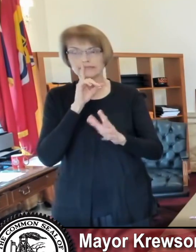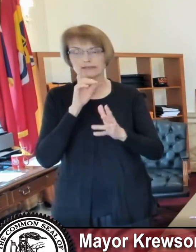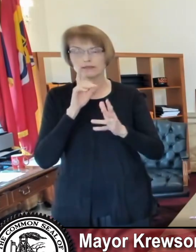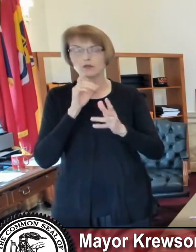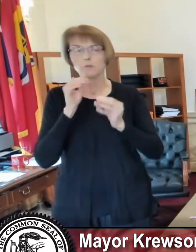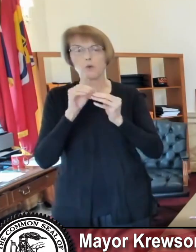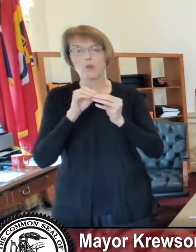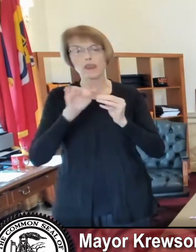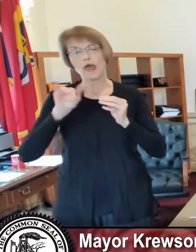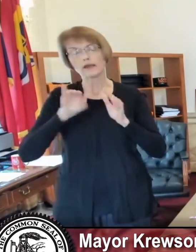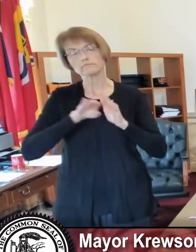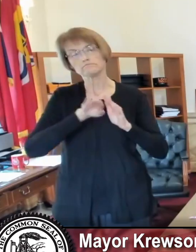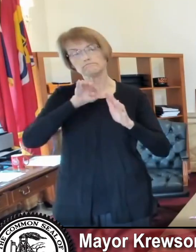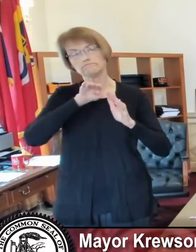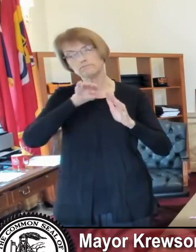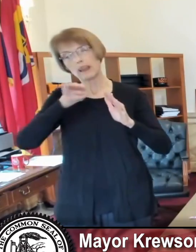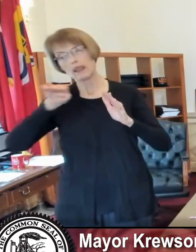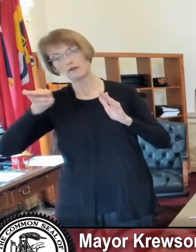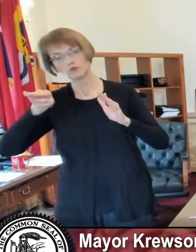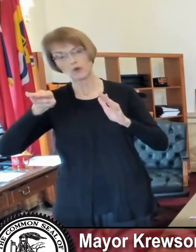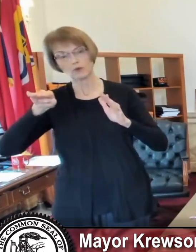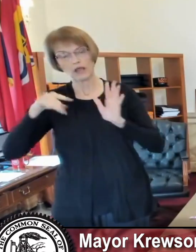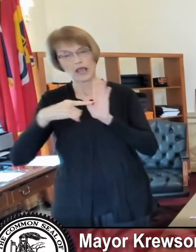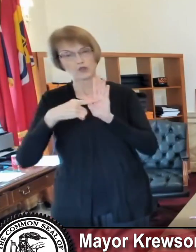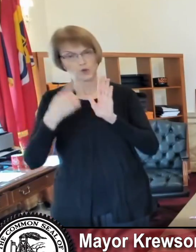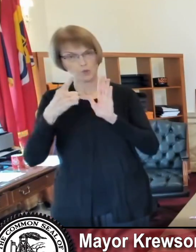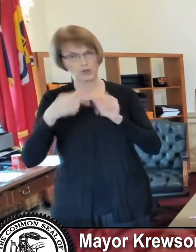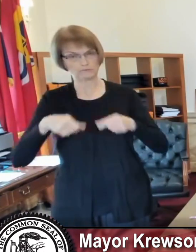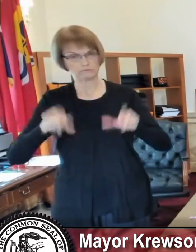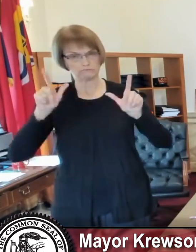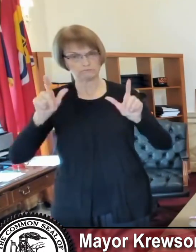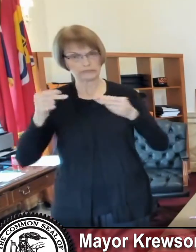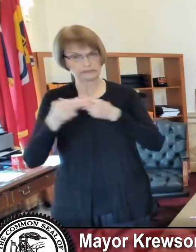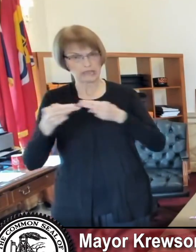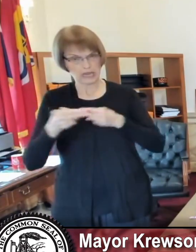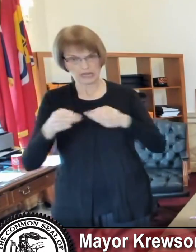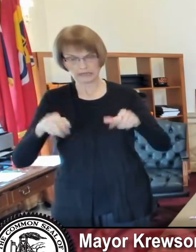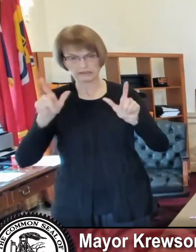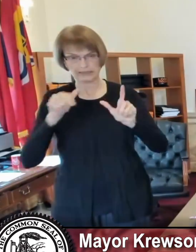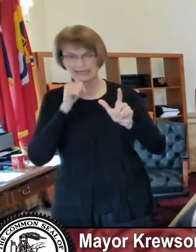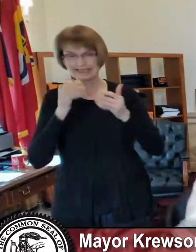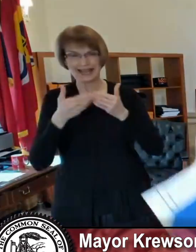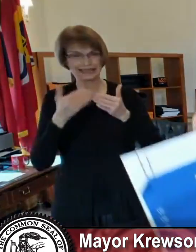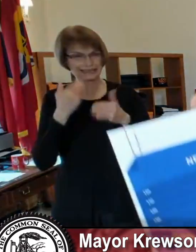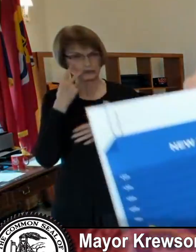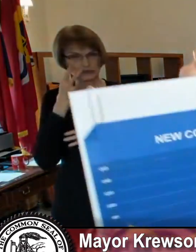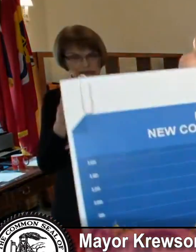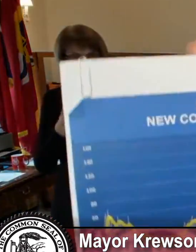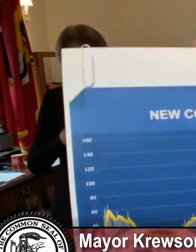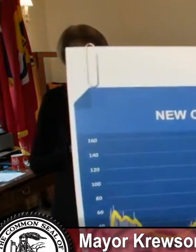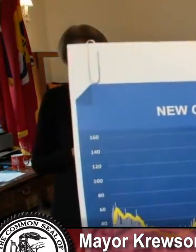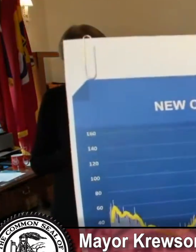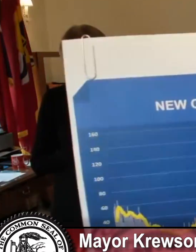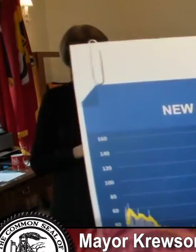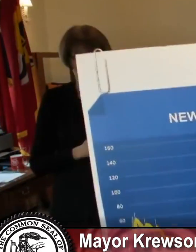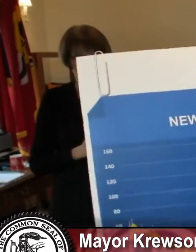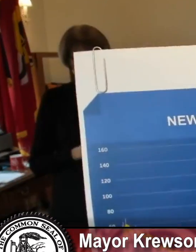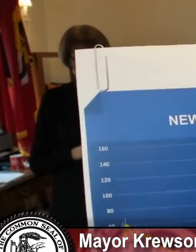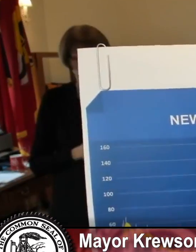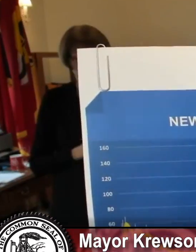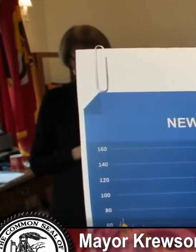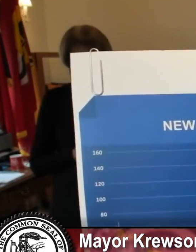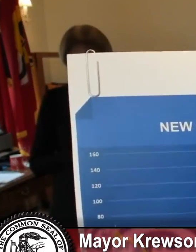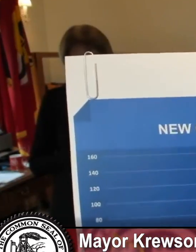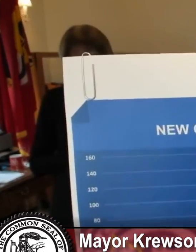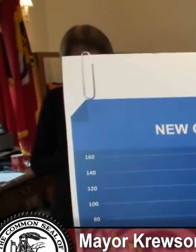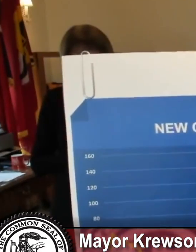plateau. And I'll just show you this one slide, and I know this is not easy to see on here, but take a